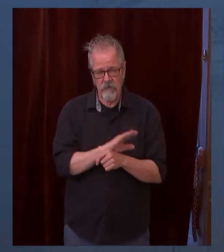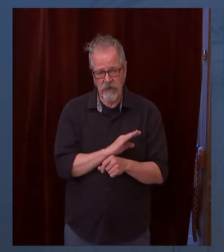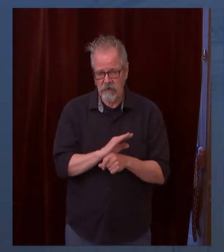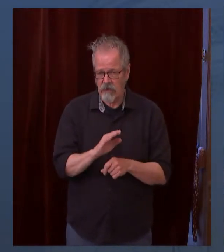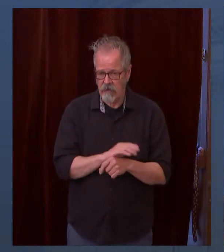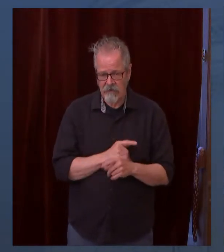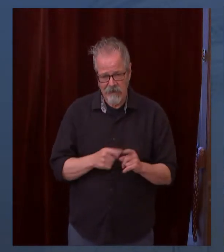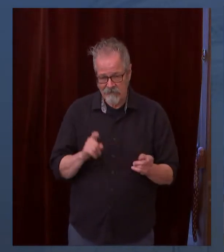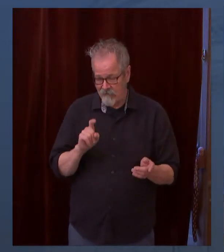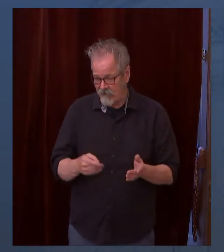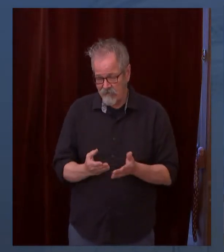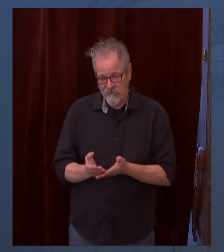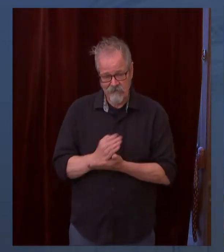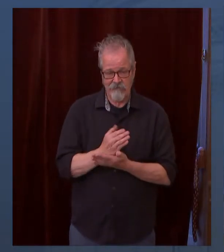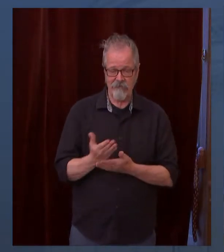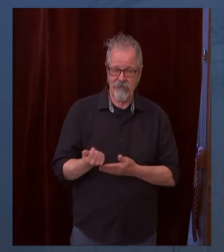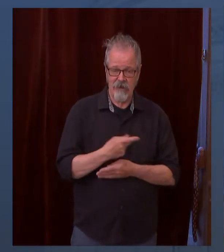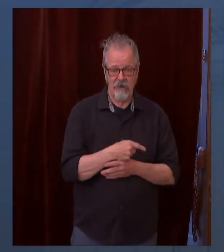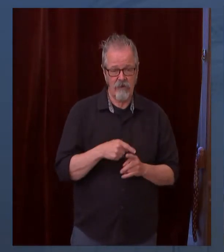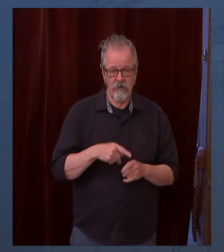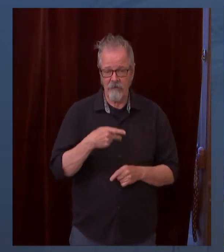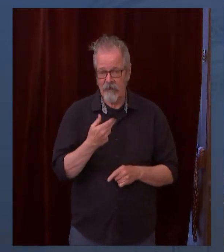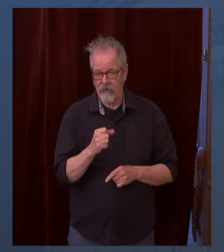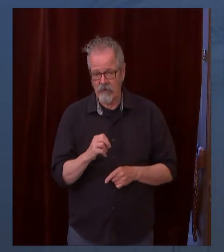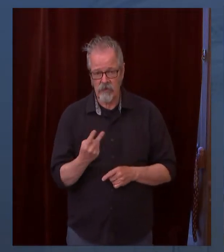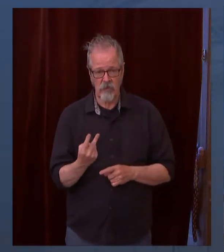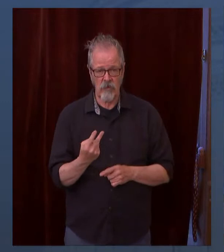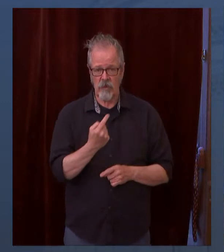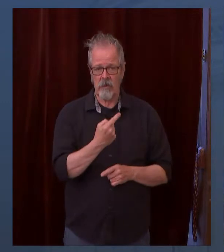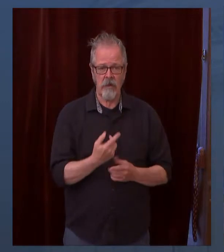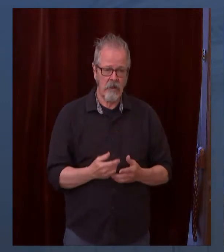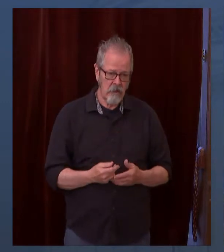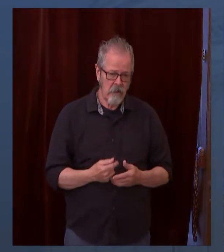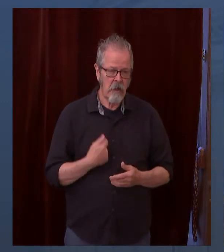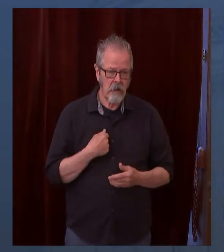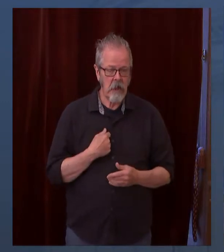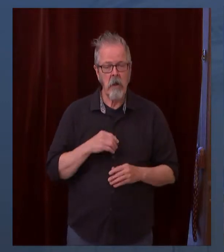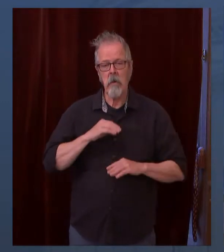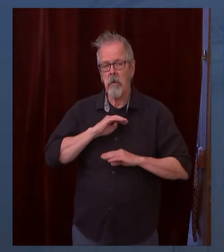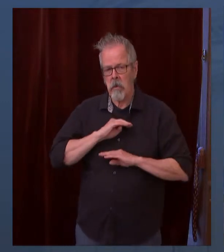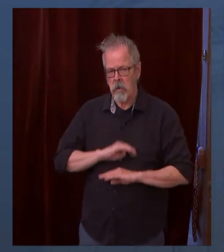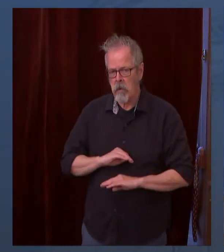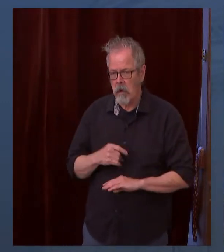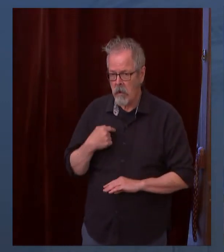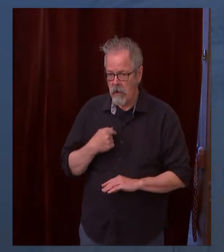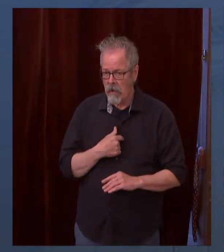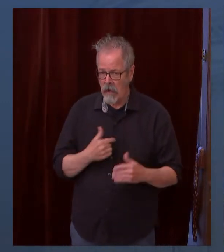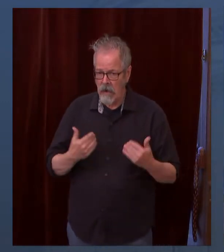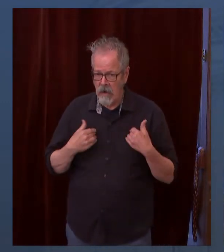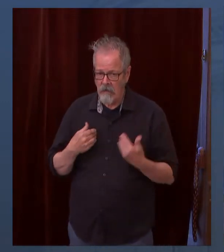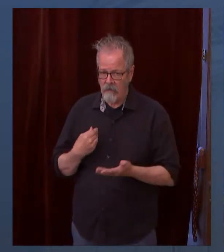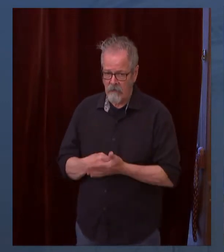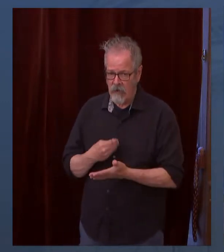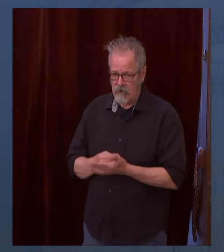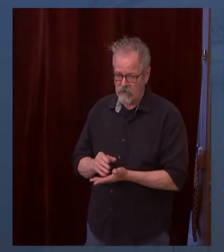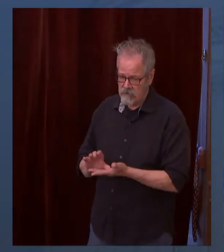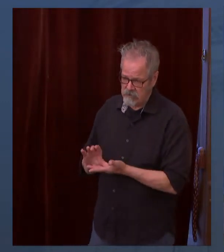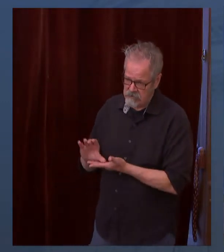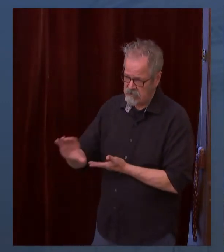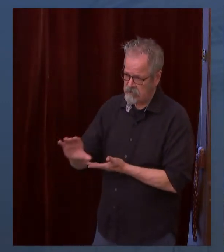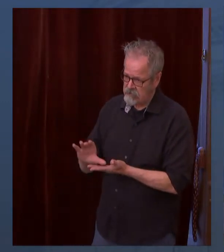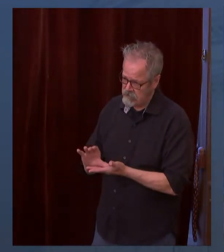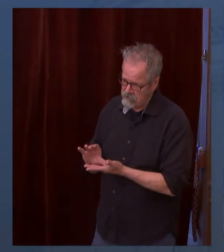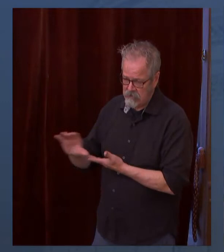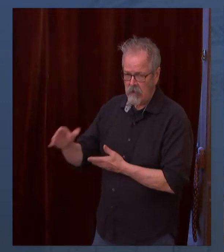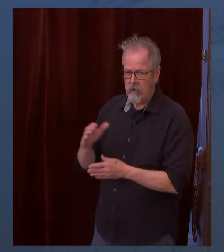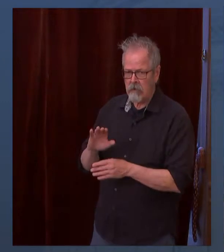give relief to some of these hard-hit business owners in this regard. So at the moment, there is not serious consideration for changing these